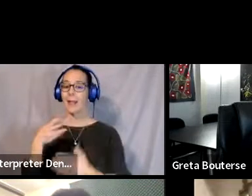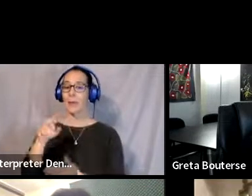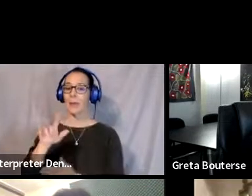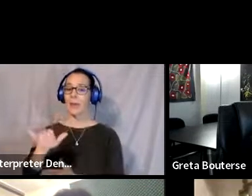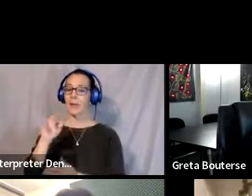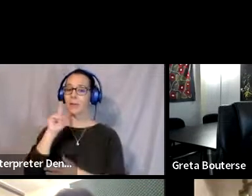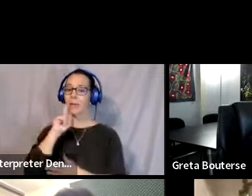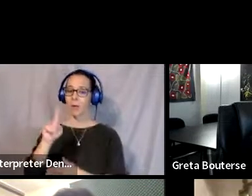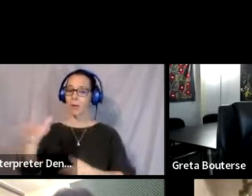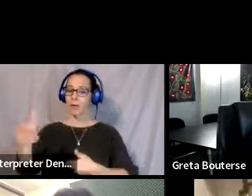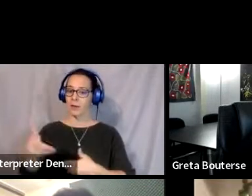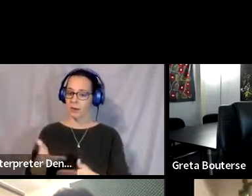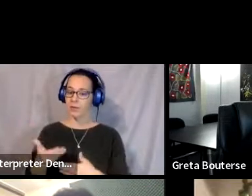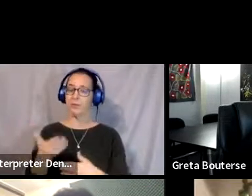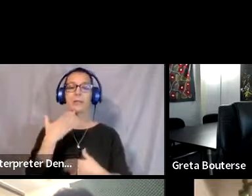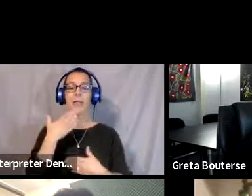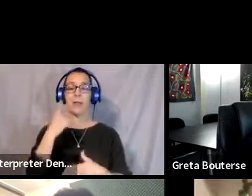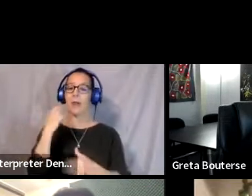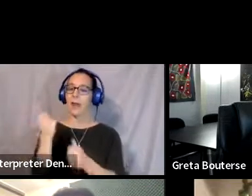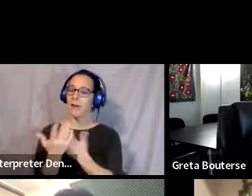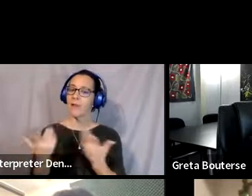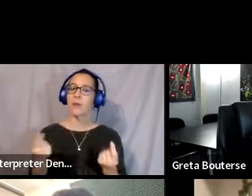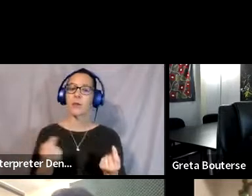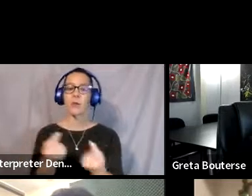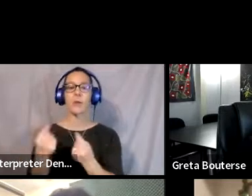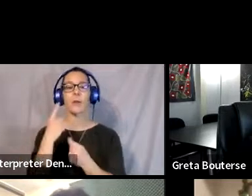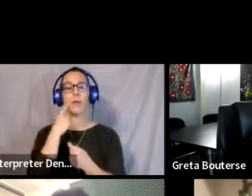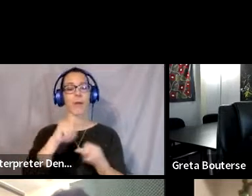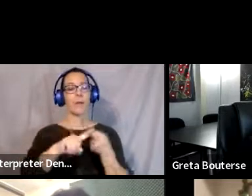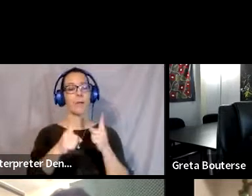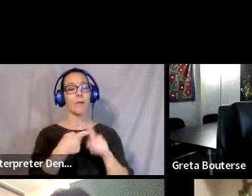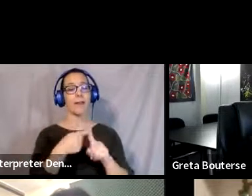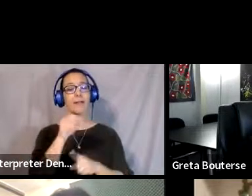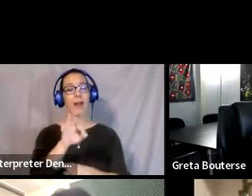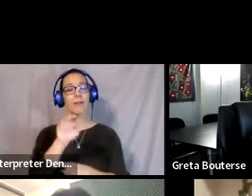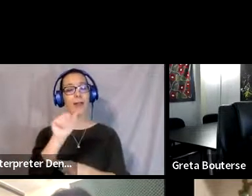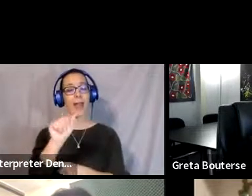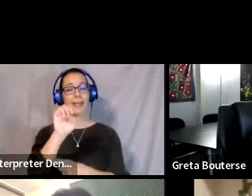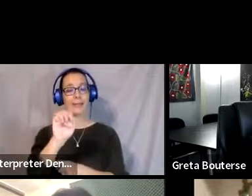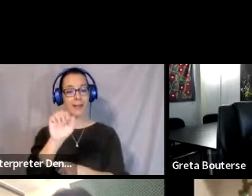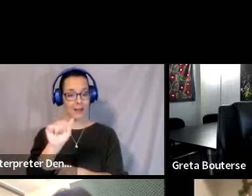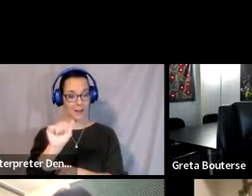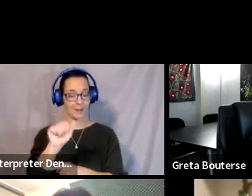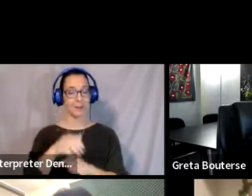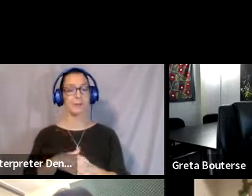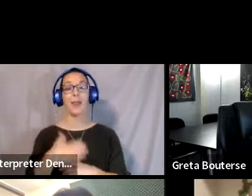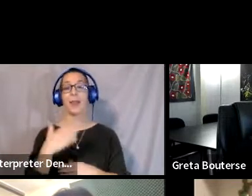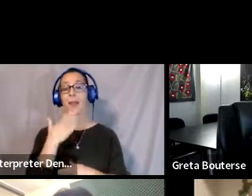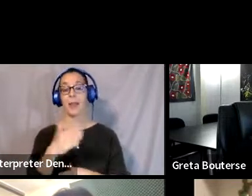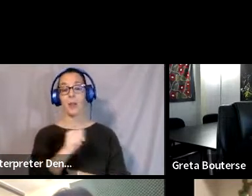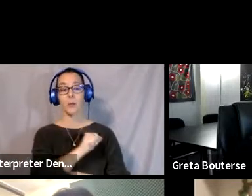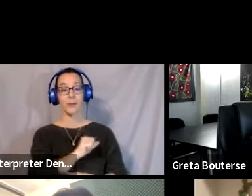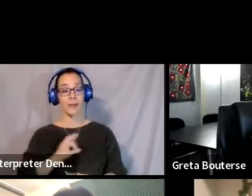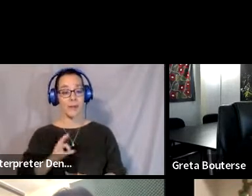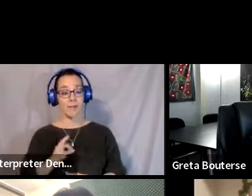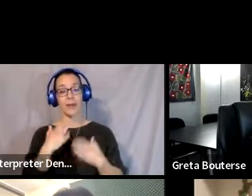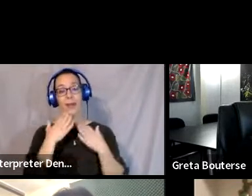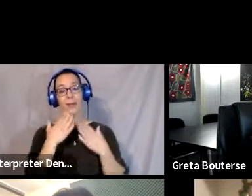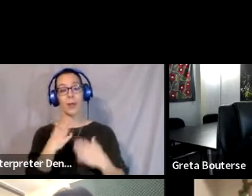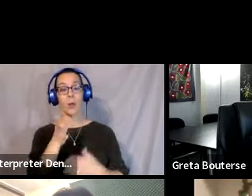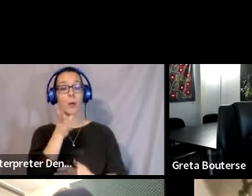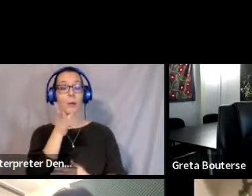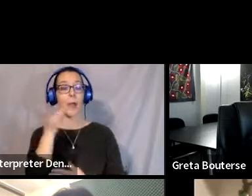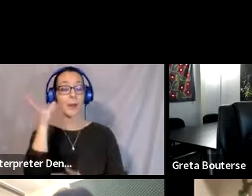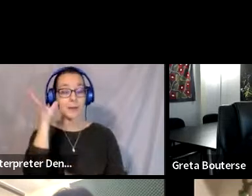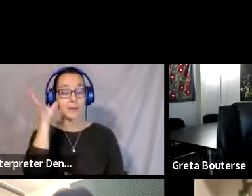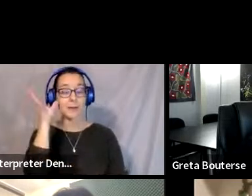and for all you do for Friends of AEA. Thank you to the staff and to the parents